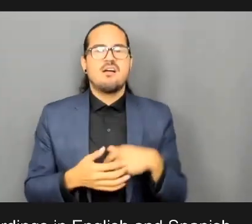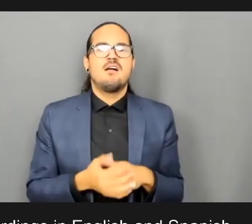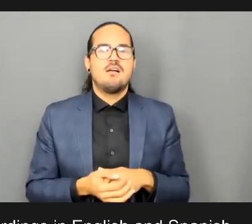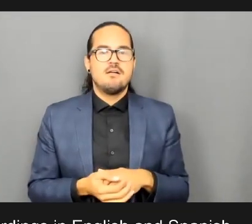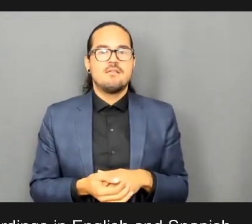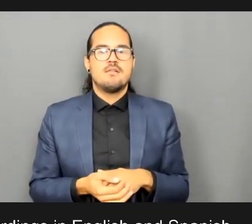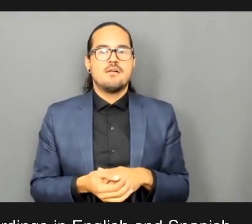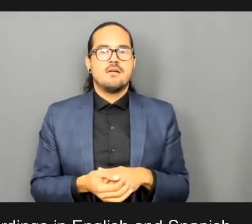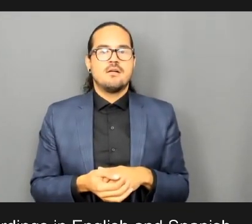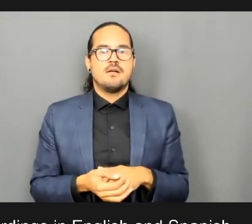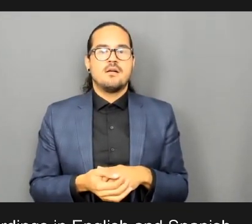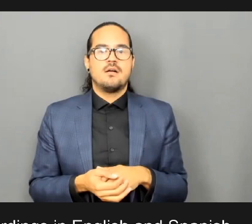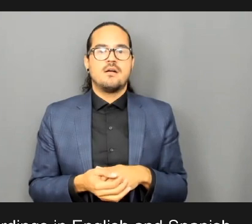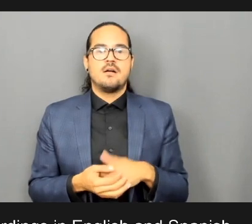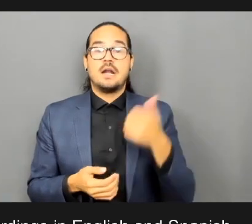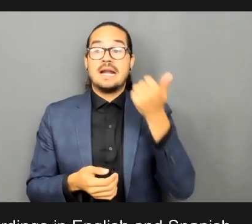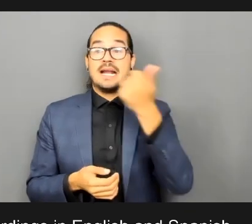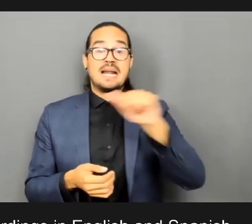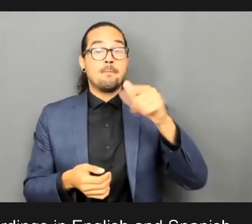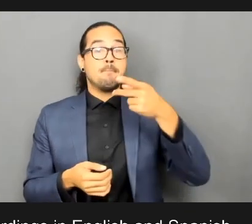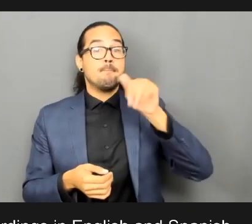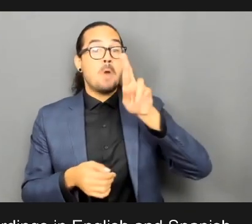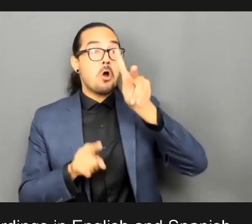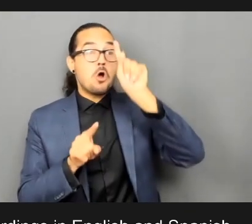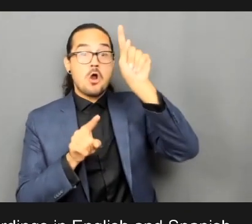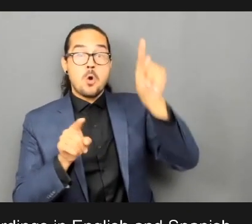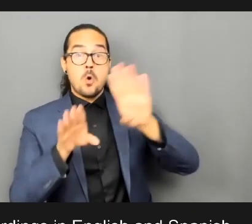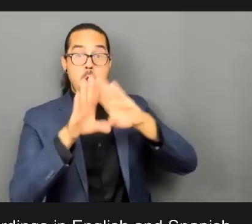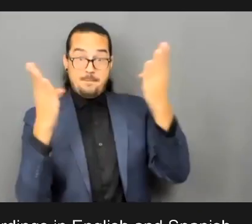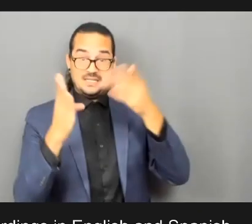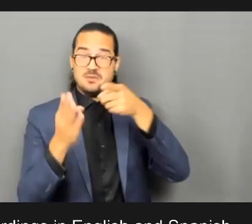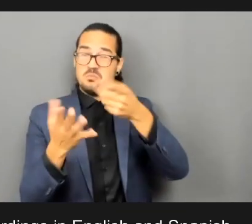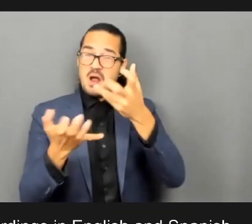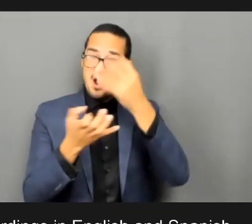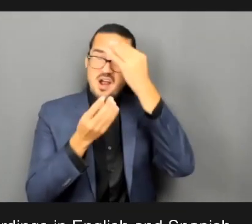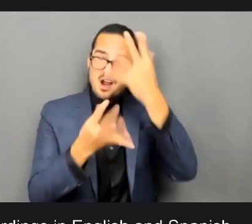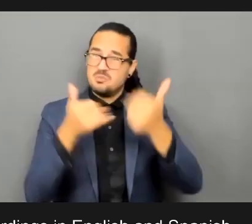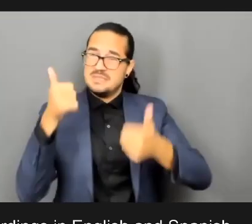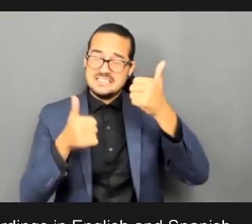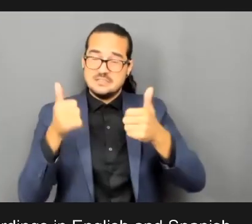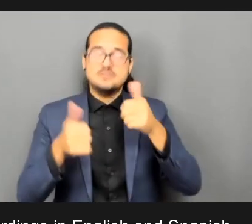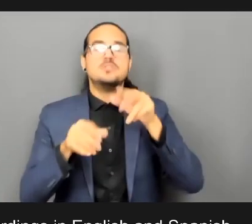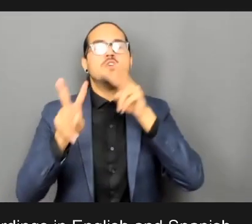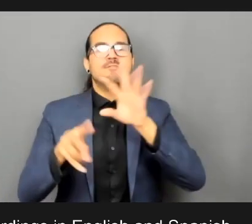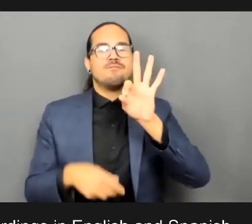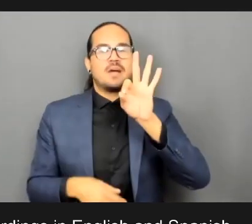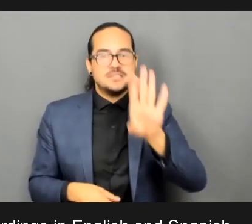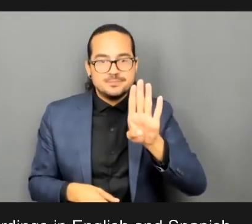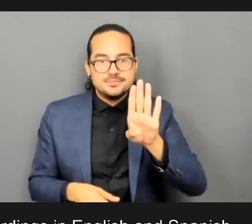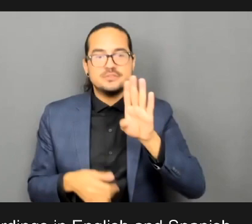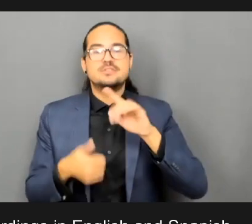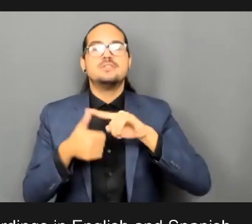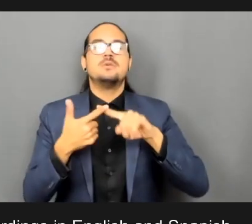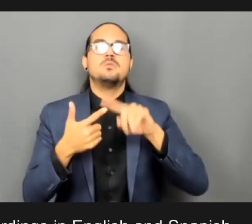openings, please check their Facebook page or their web page. Thank you for joining